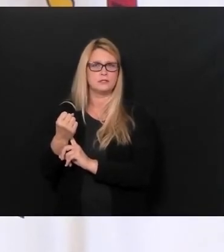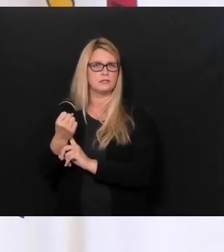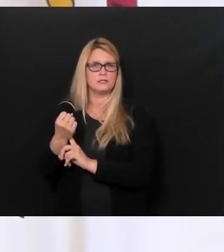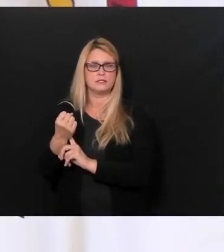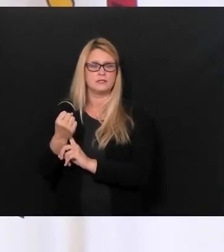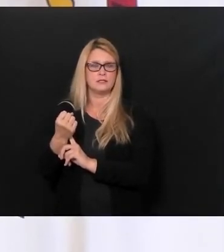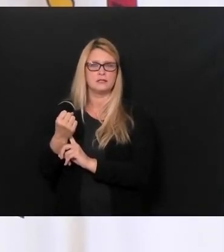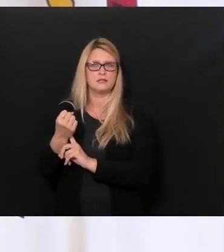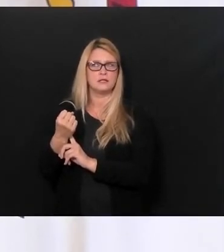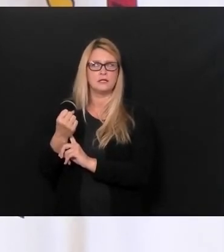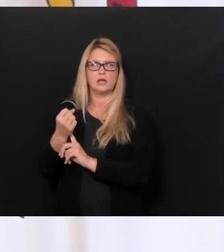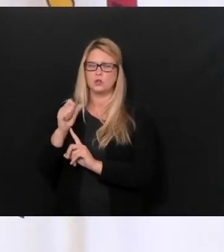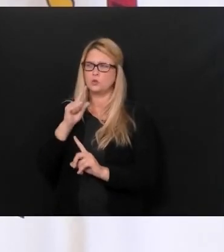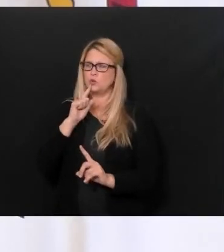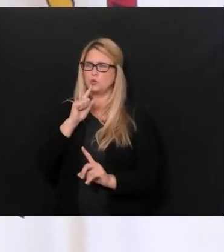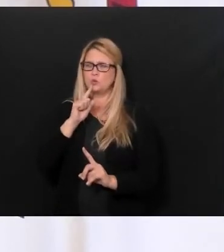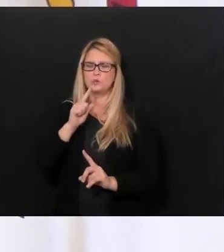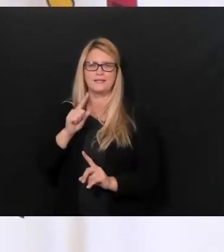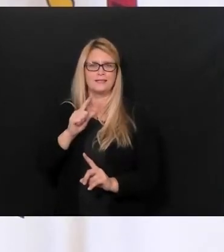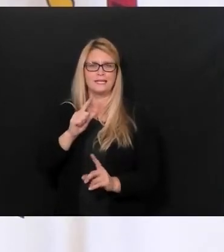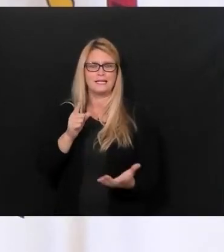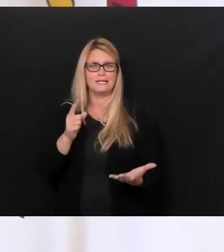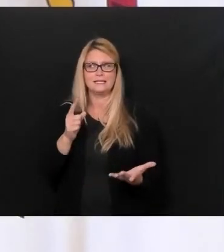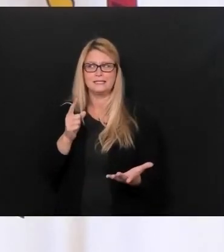so incredibly unnecessary,